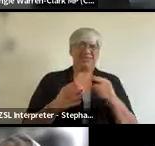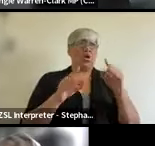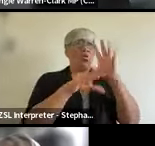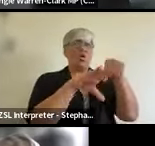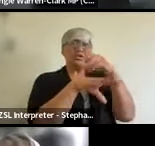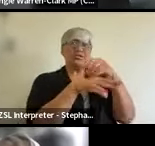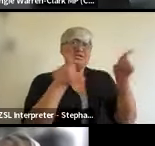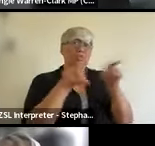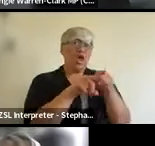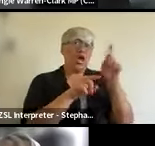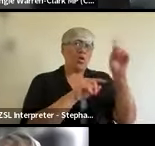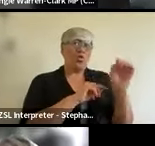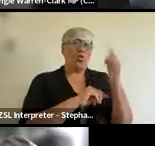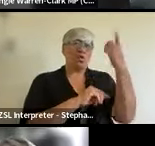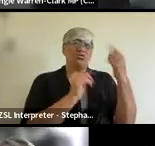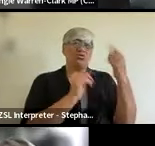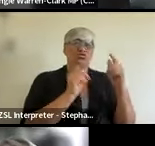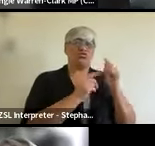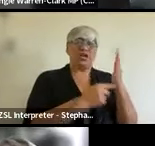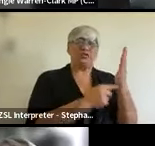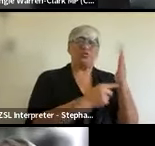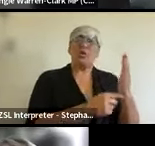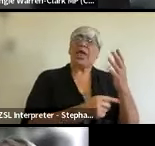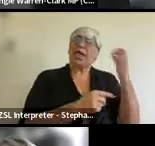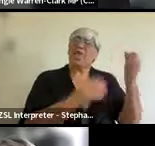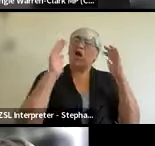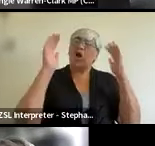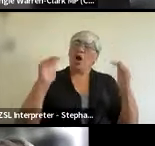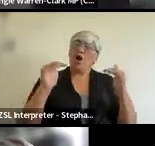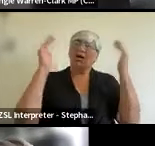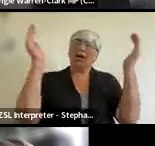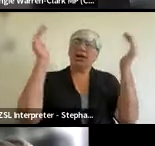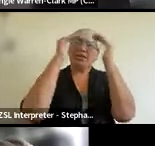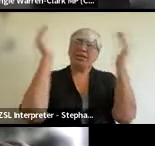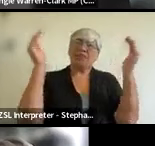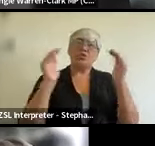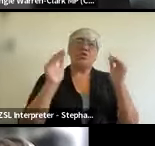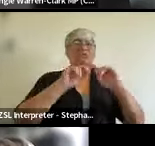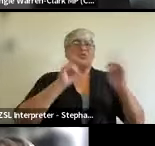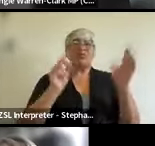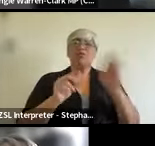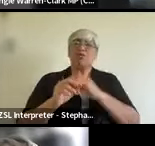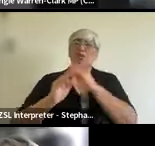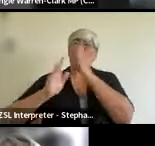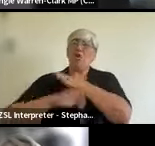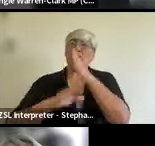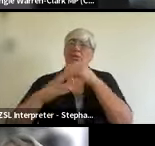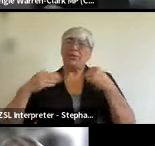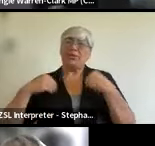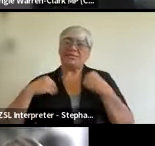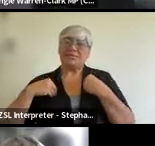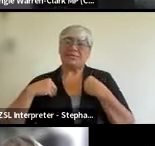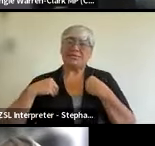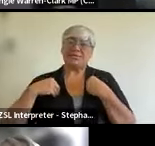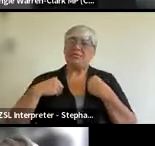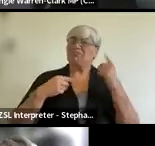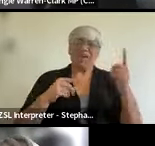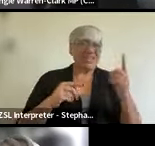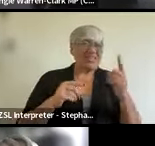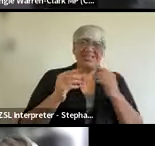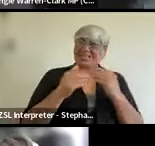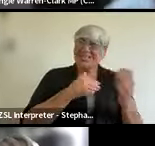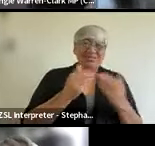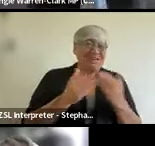Transport are held to a higher standard than private entities. And despite this,